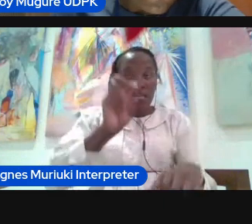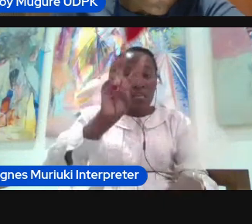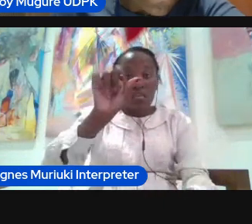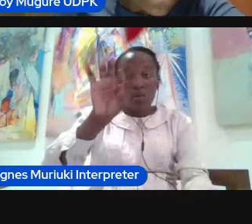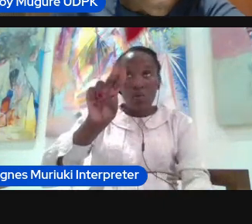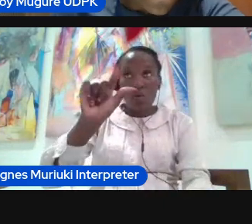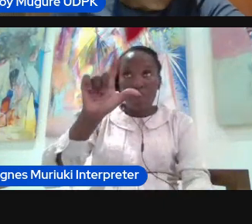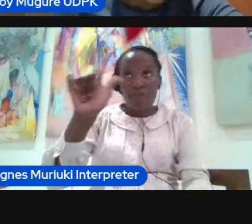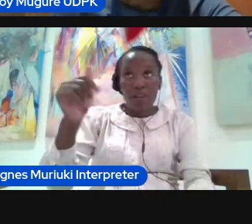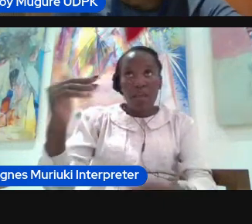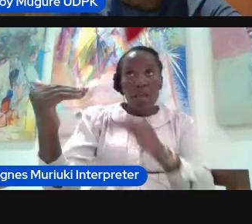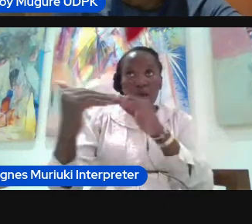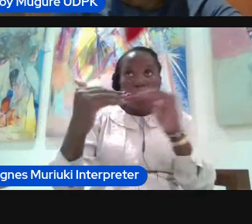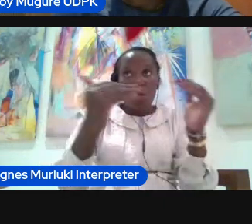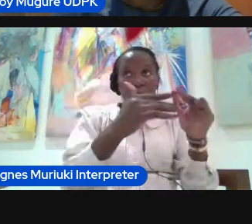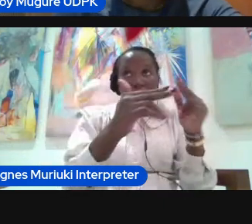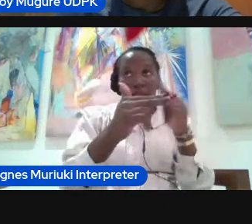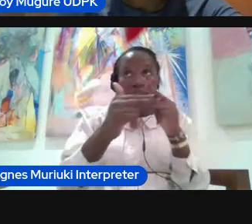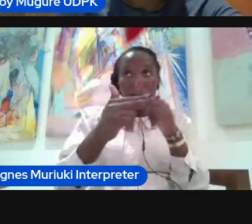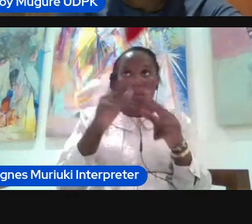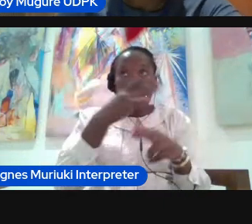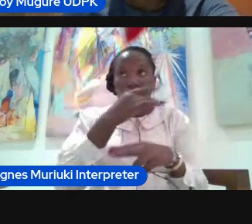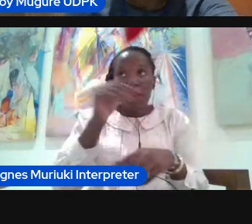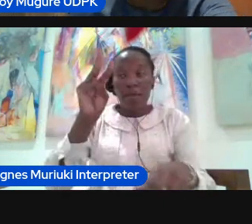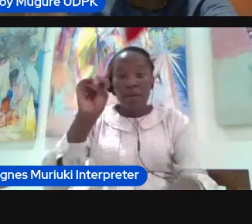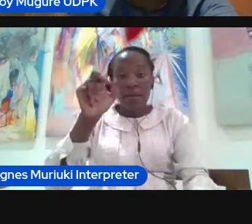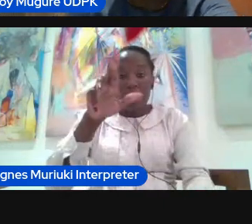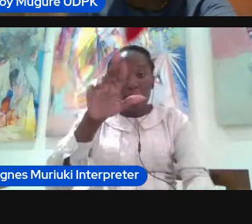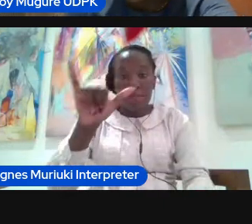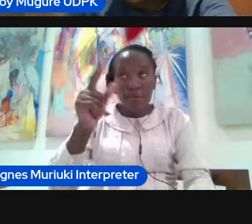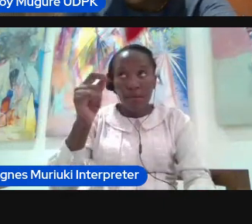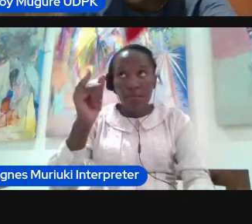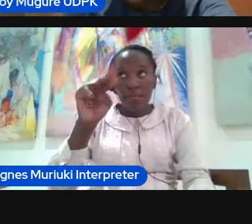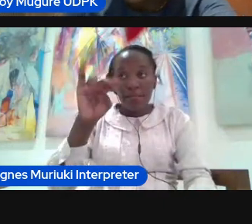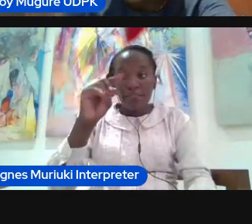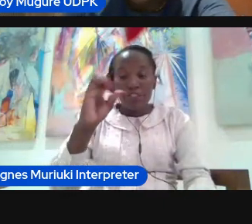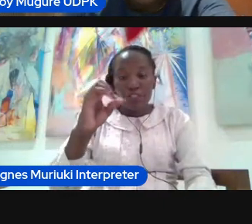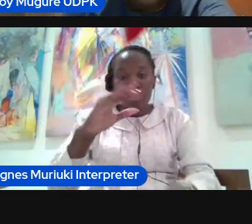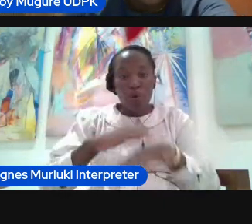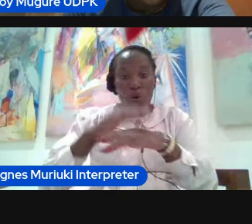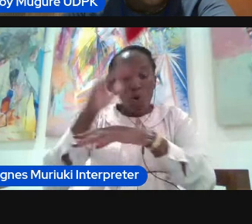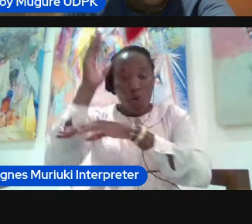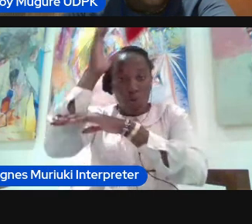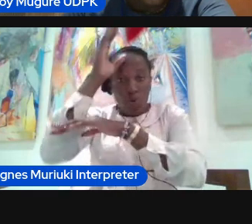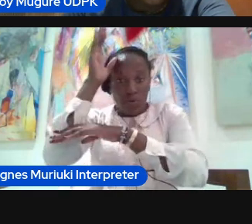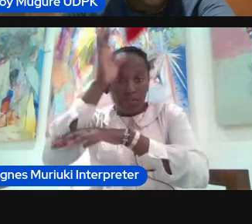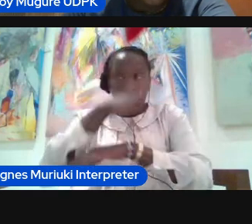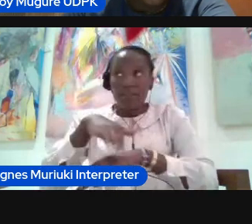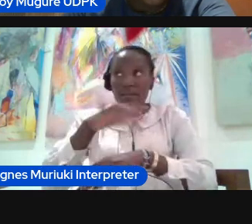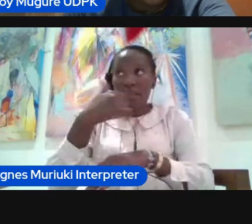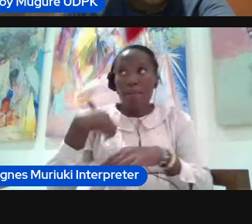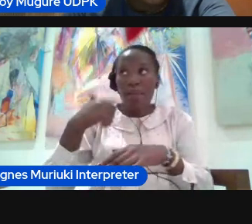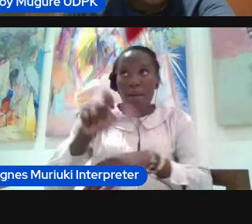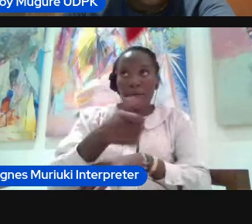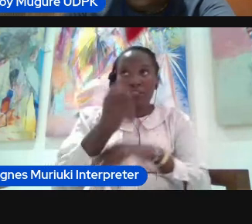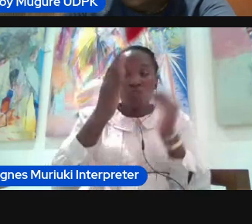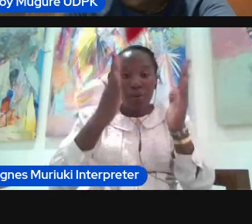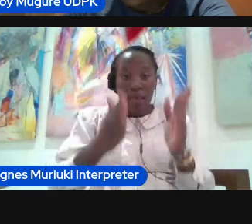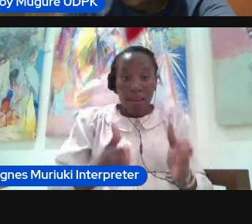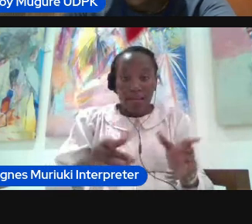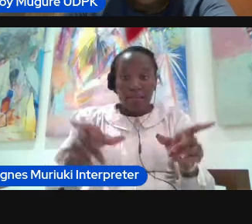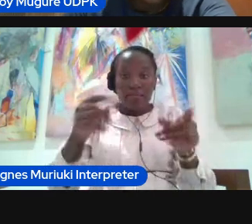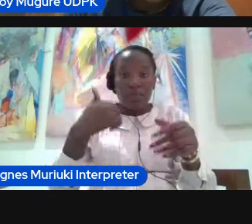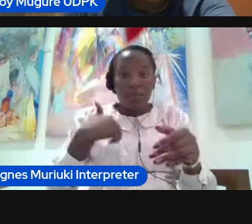commonly known as Mary Tindo in content creation space. I'm a journalist by profession, a